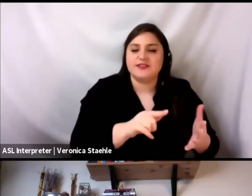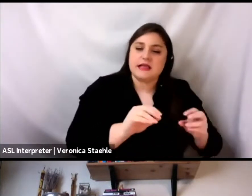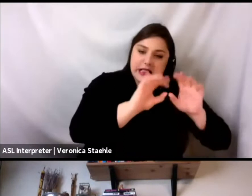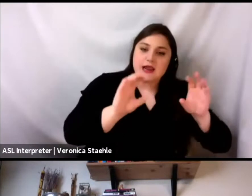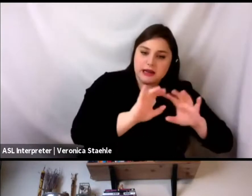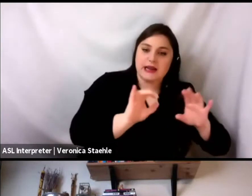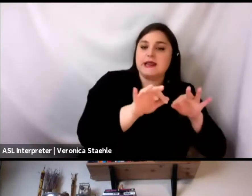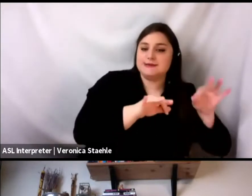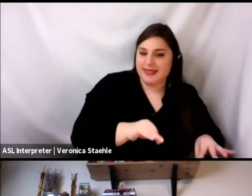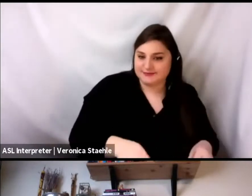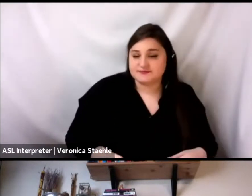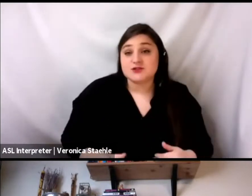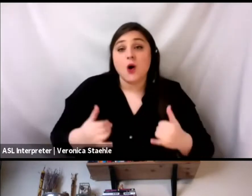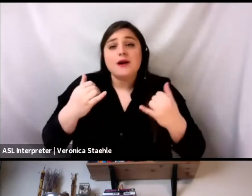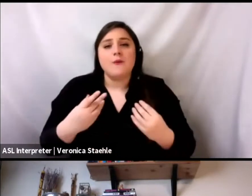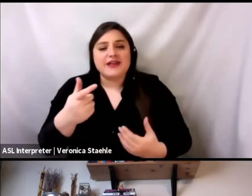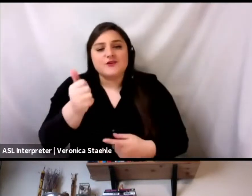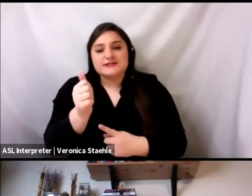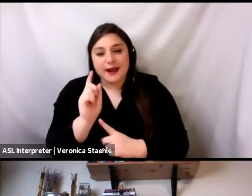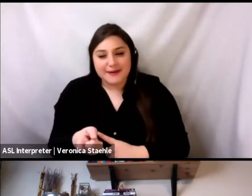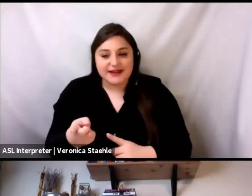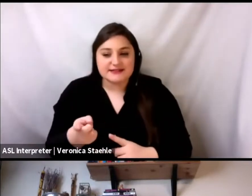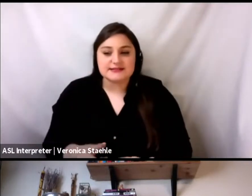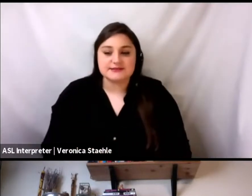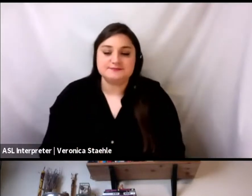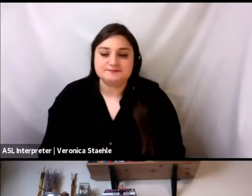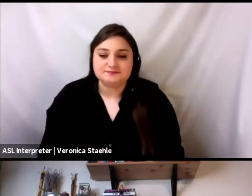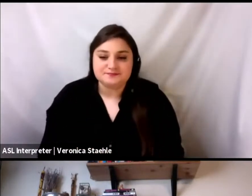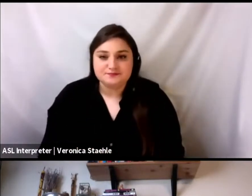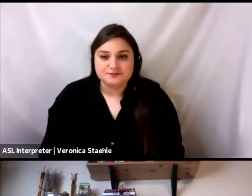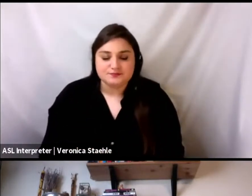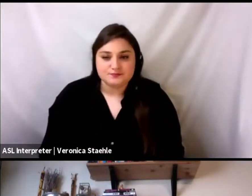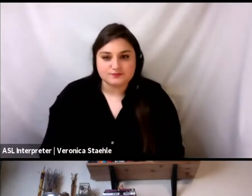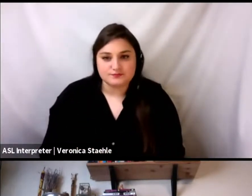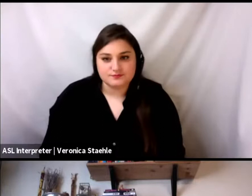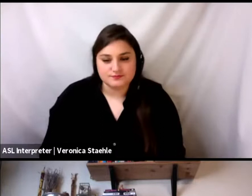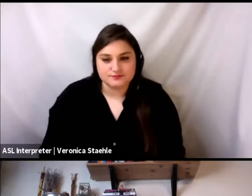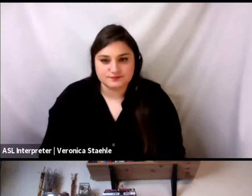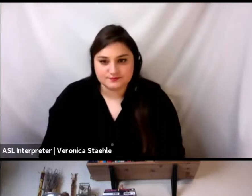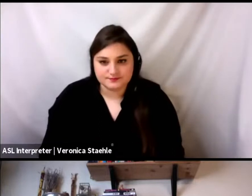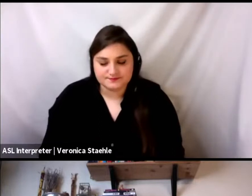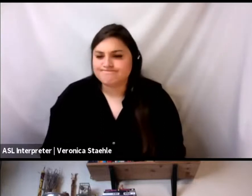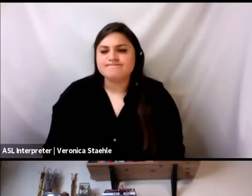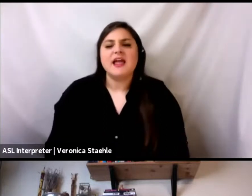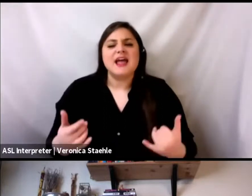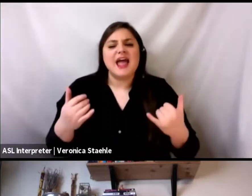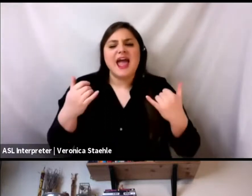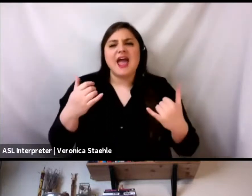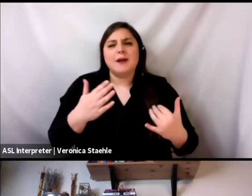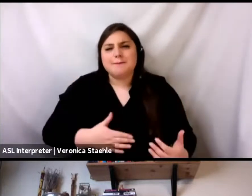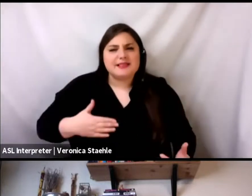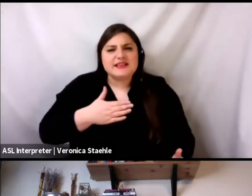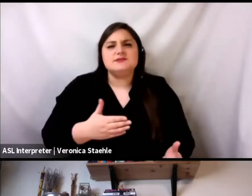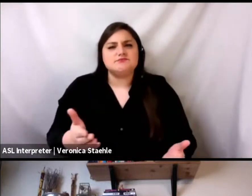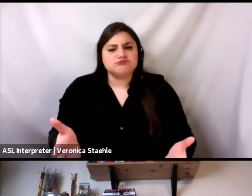like maybe 10 minutes to do that. And please unmute yourself and ask any questions at any given